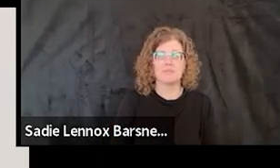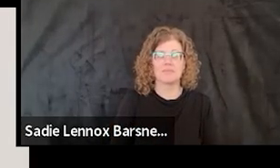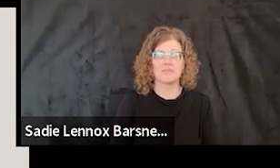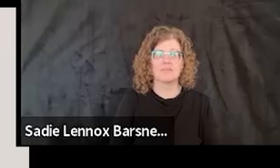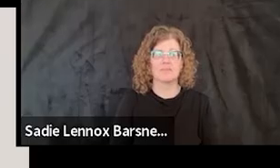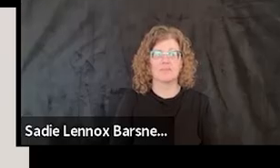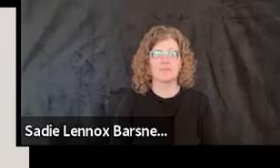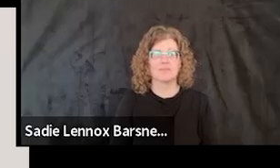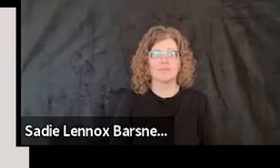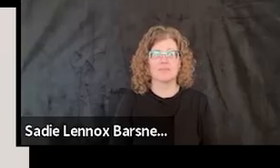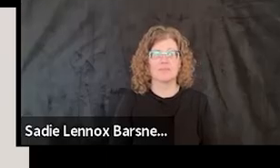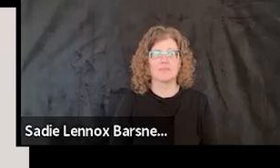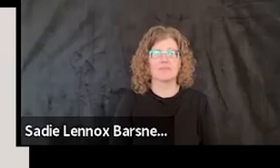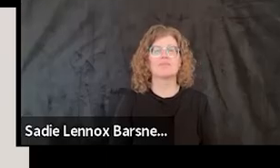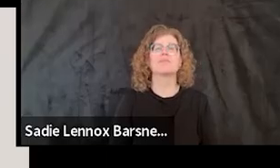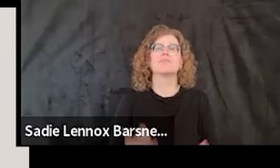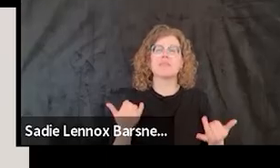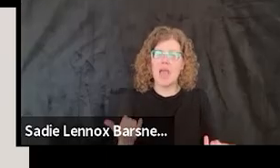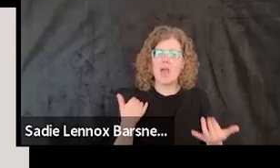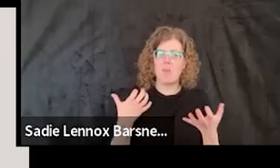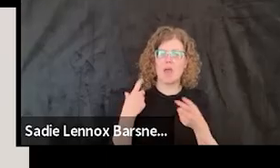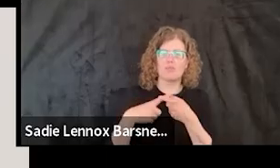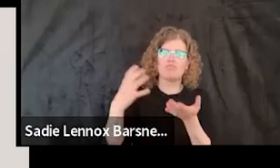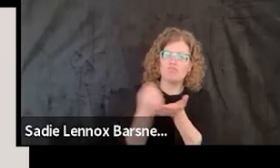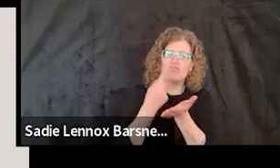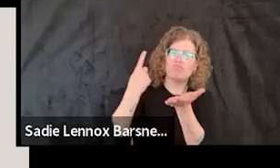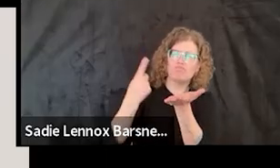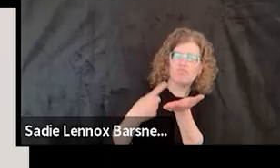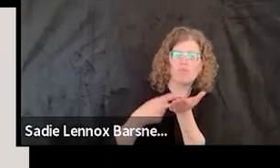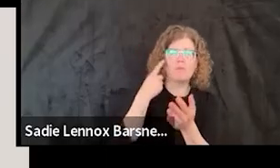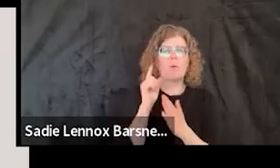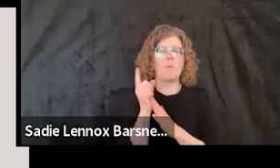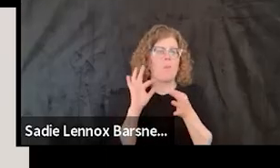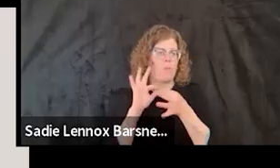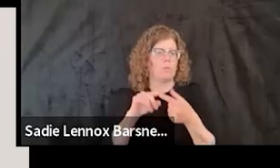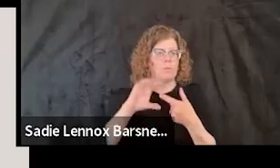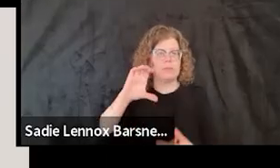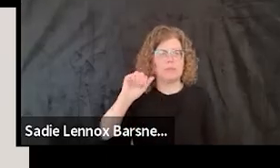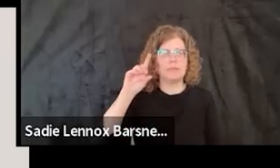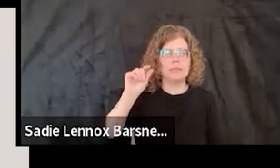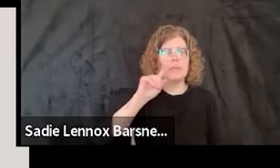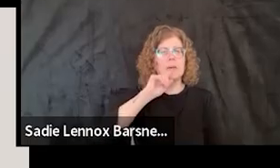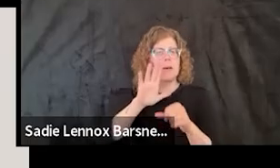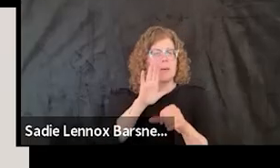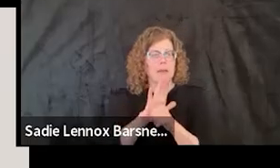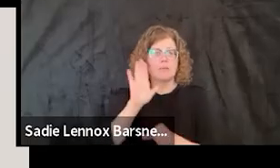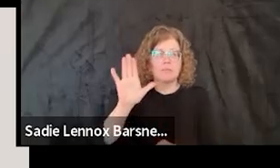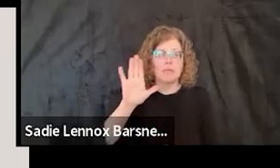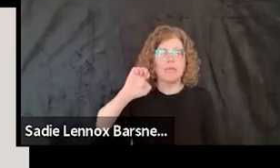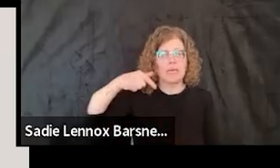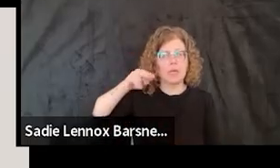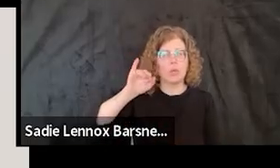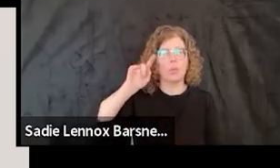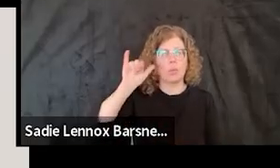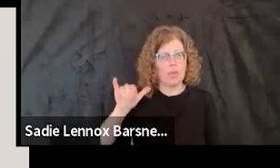I want to take a moment to talk about CADA's commitment to equity, which is an ongoing and never-ending commitment and